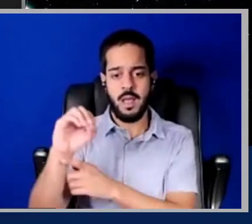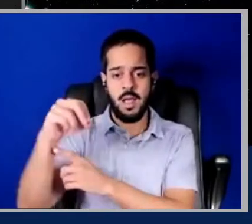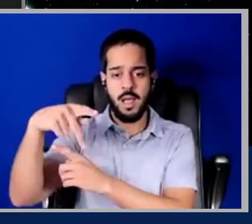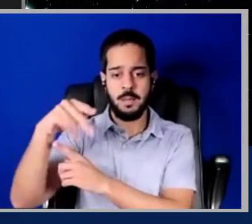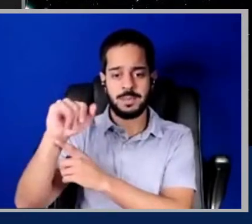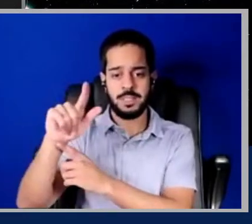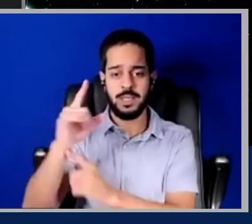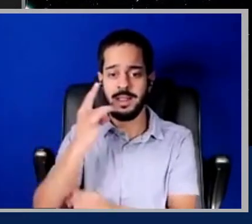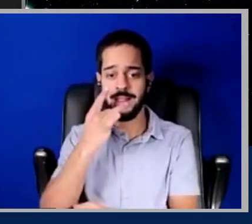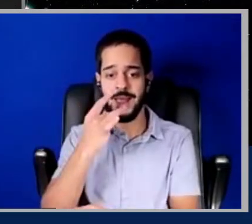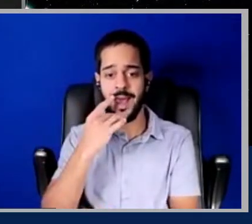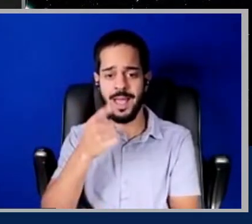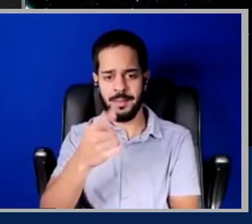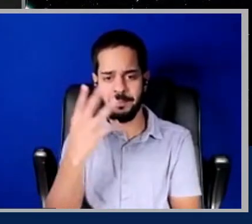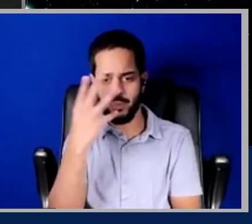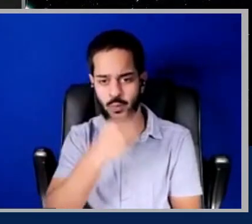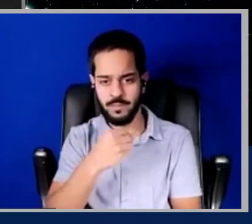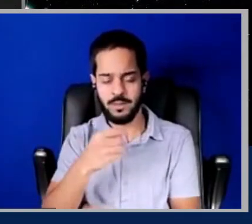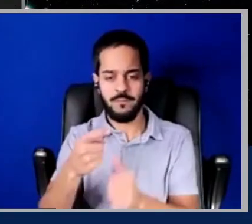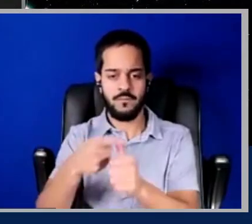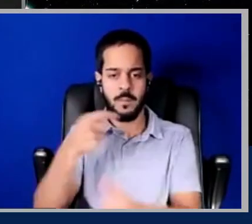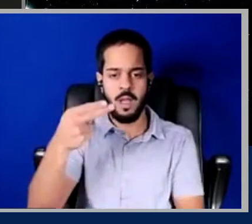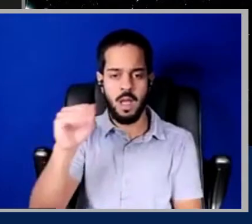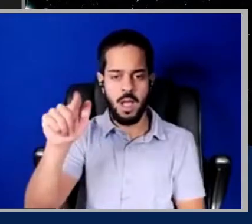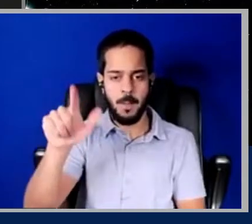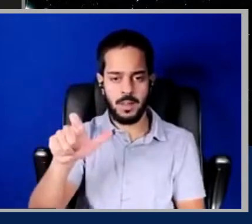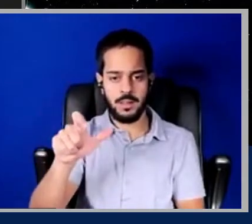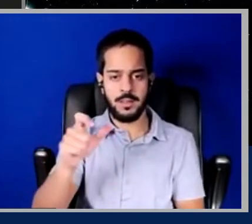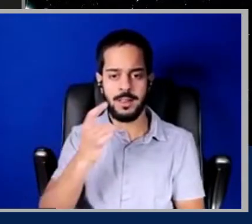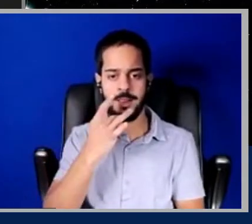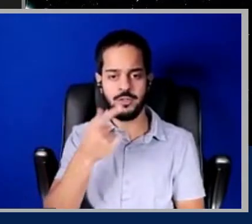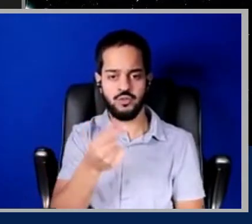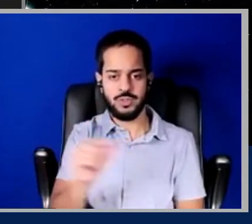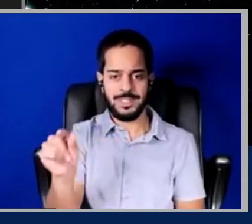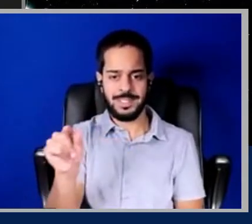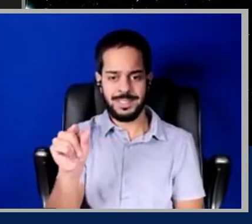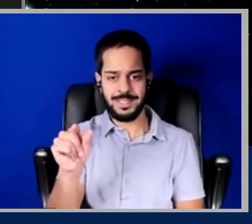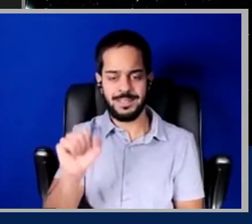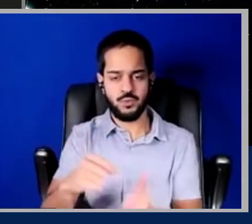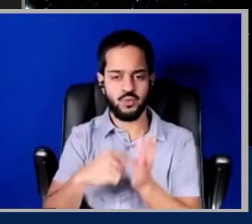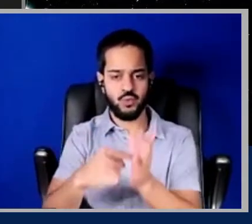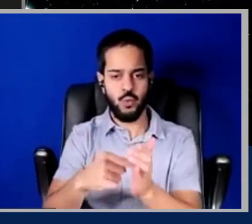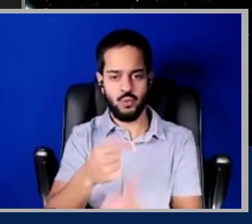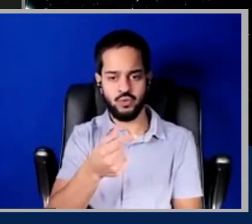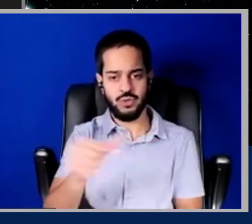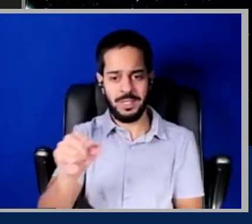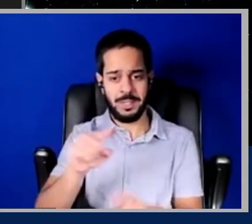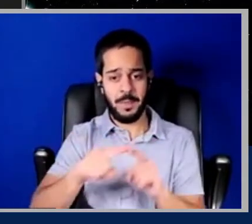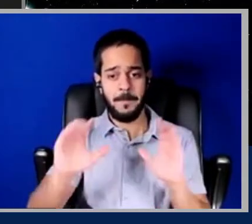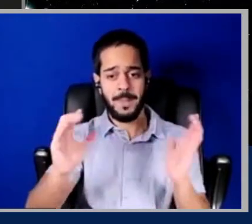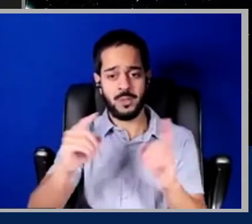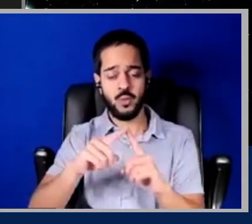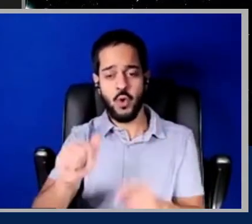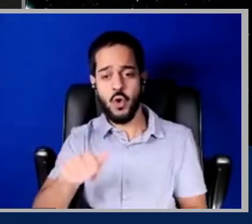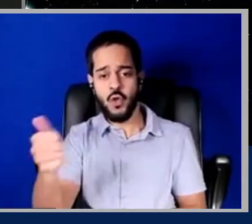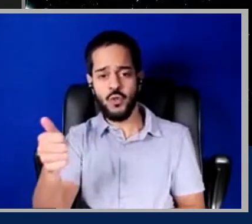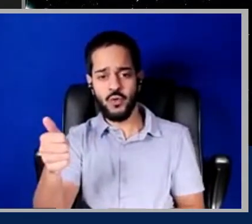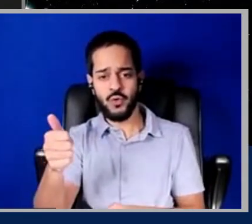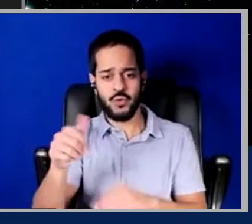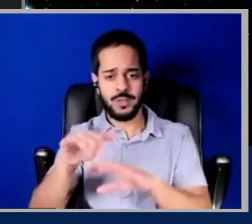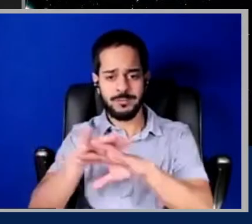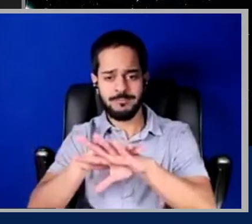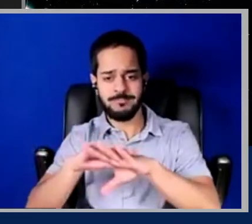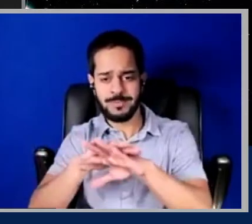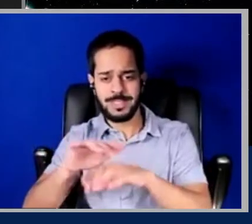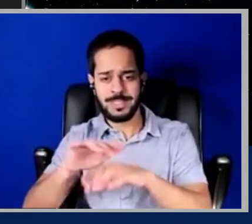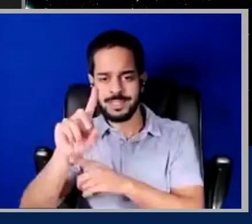beautiful. This is a Hubble image. It's shown in green in this case to differentiate it. You're showing these beautiful dust lanes, some young stars, lots of beautiful